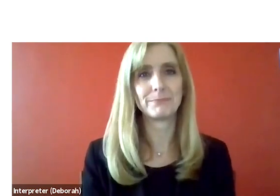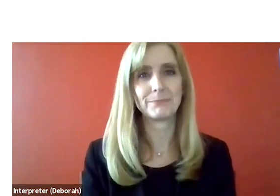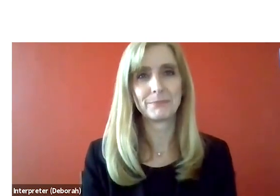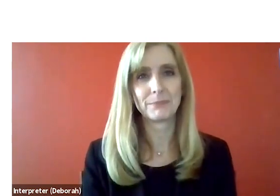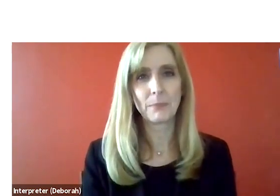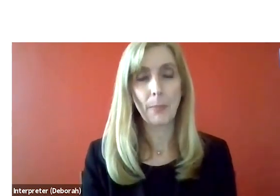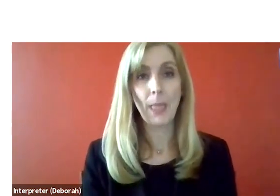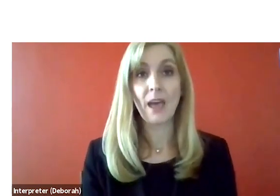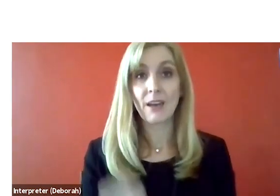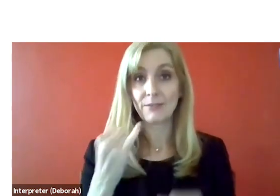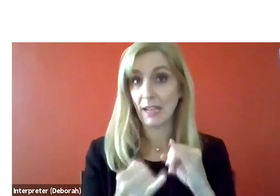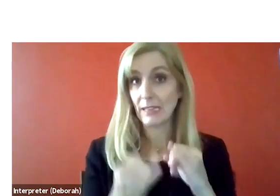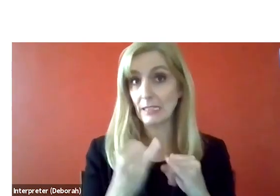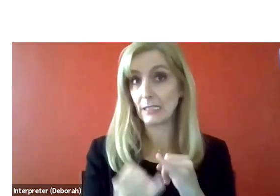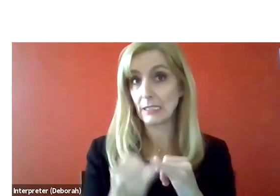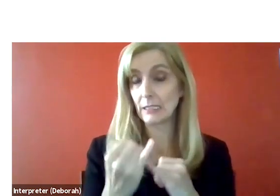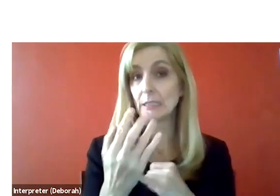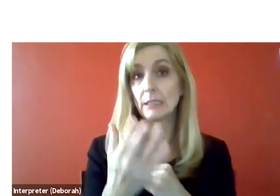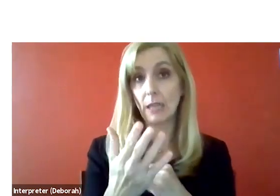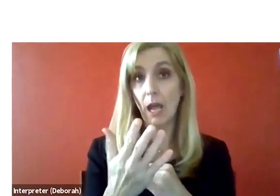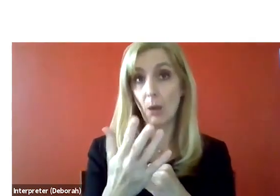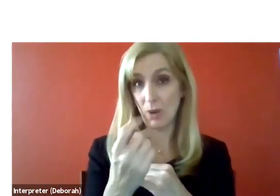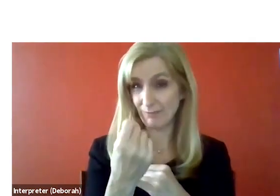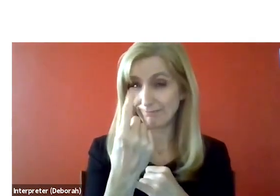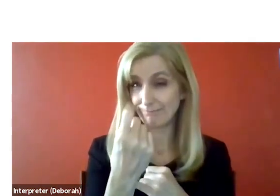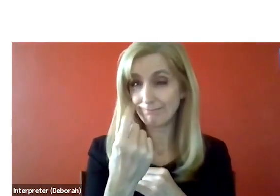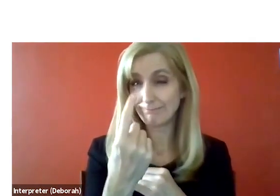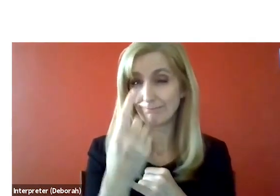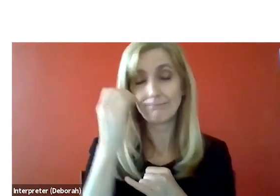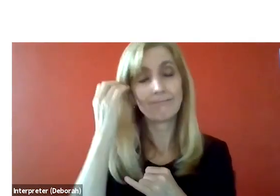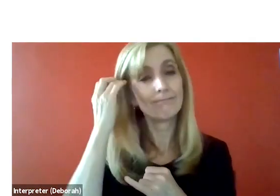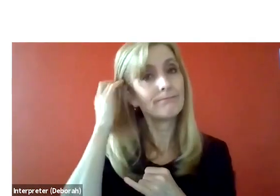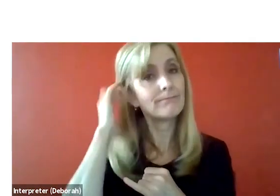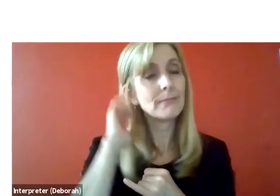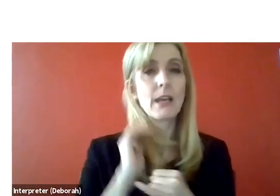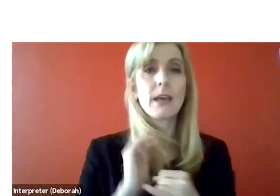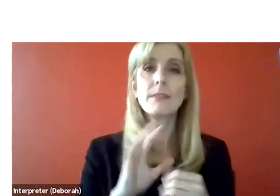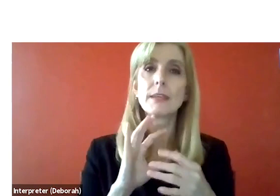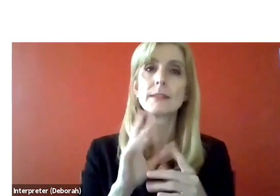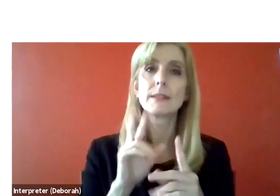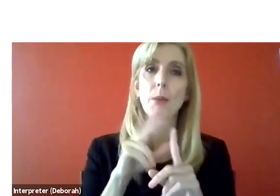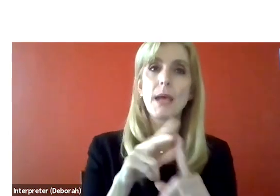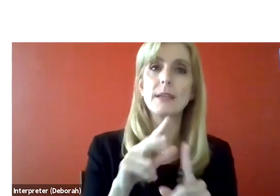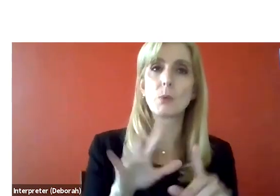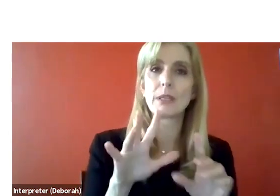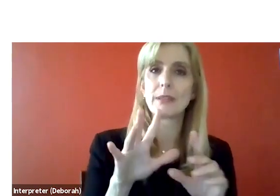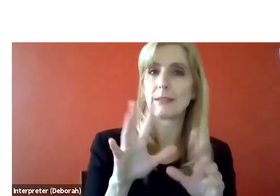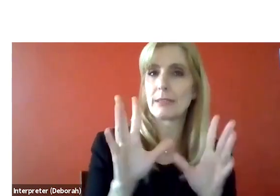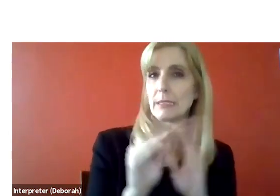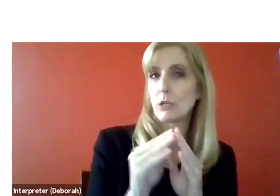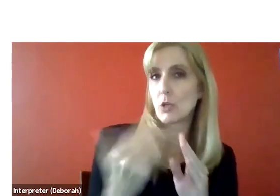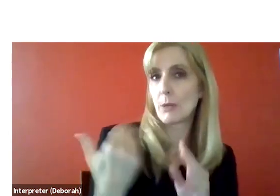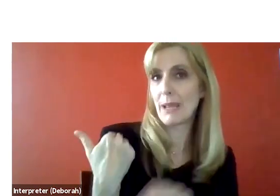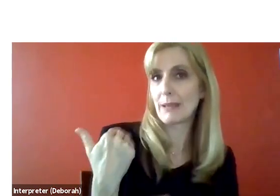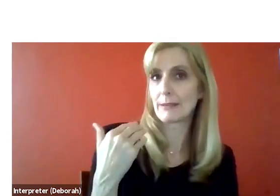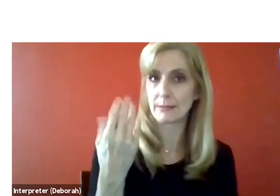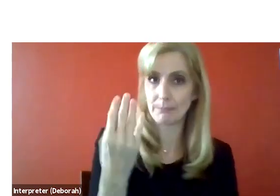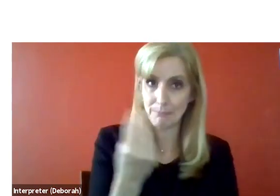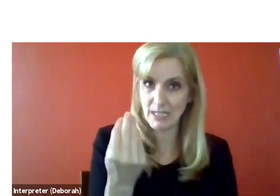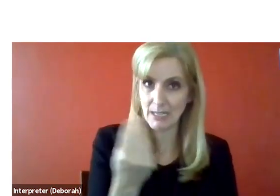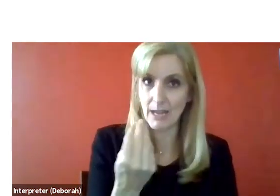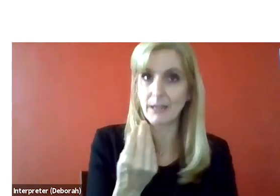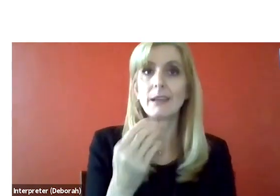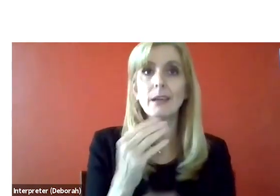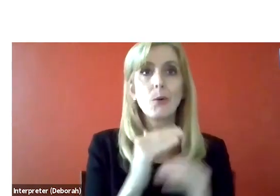And then finally, I did want to make very clear, this kind of goes along with the session on Monday called Beyond Compliance around the